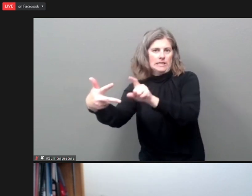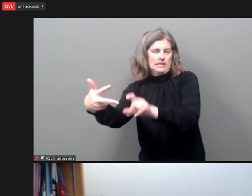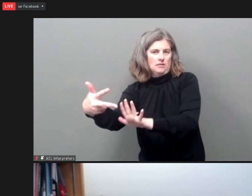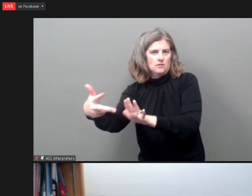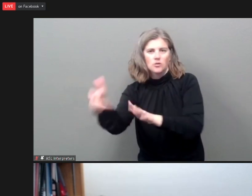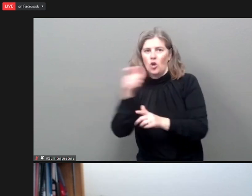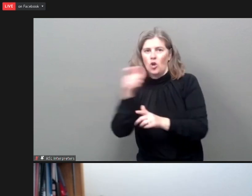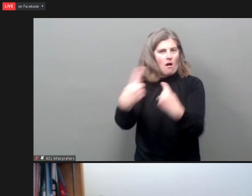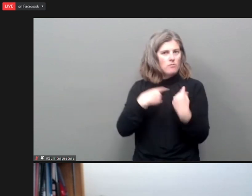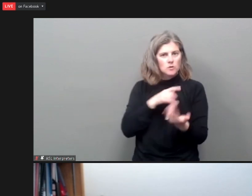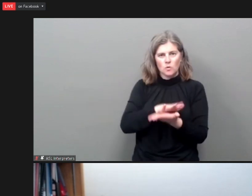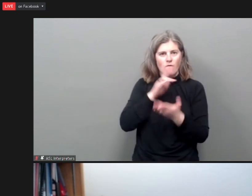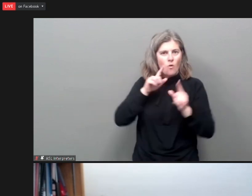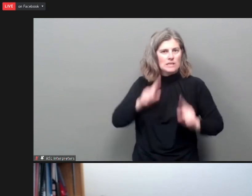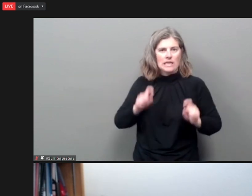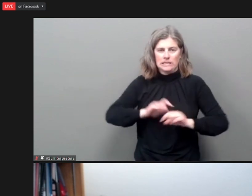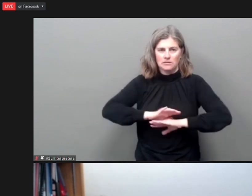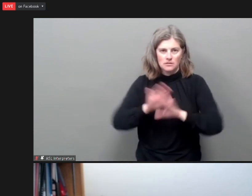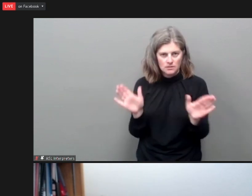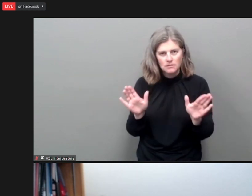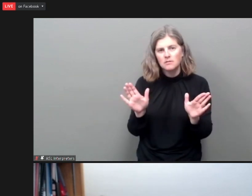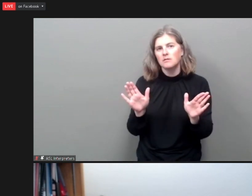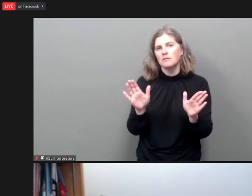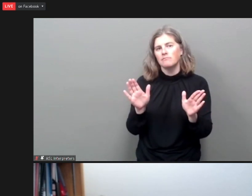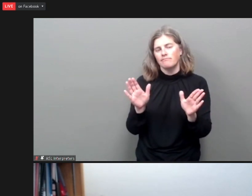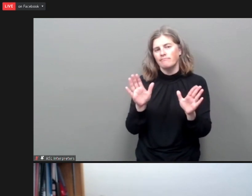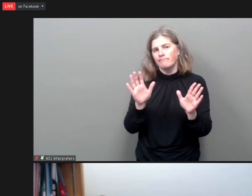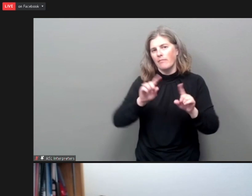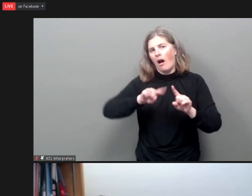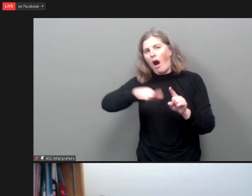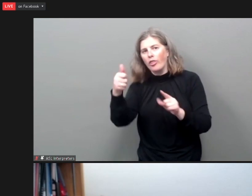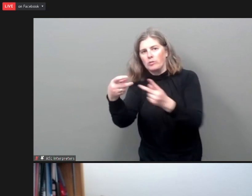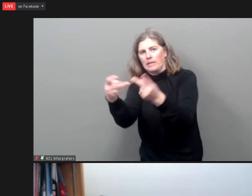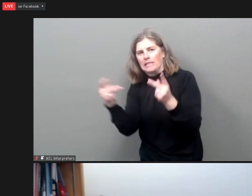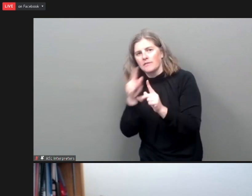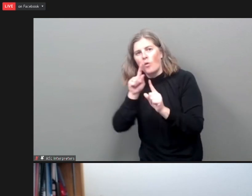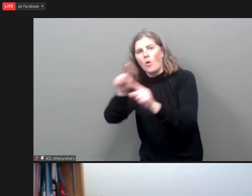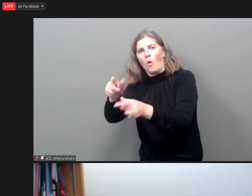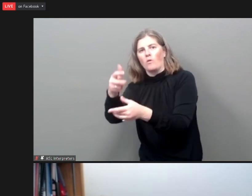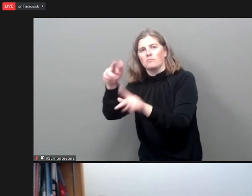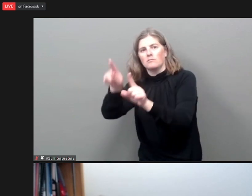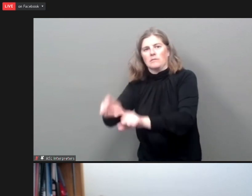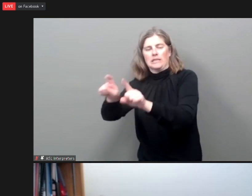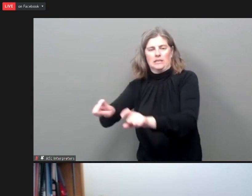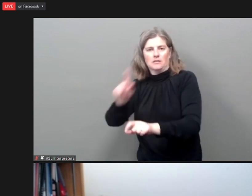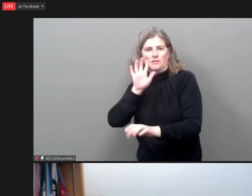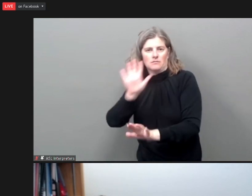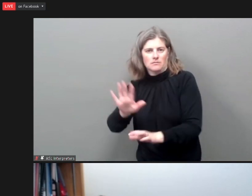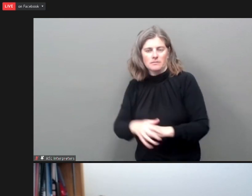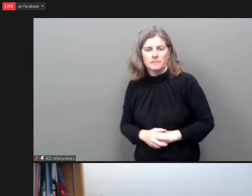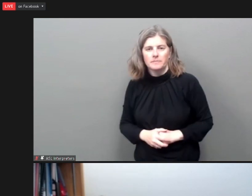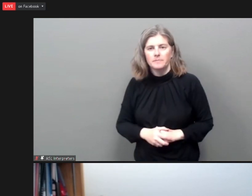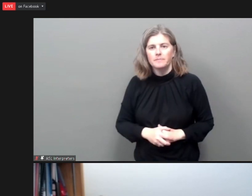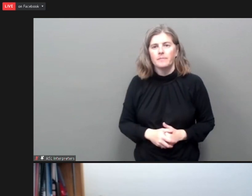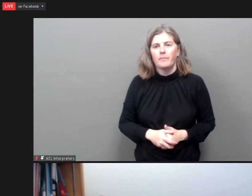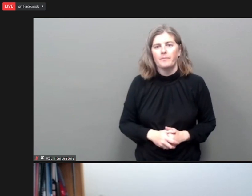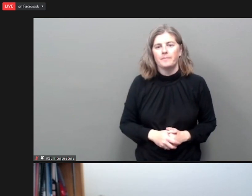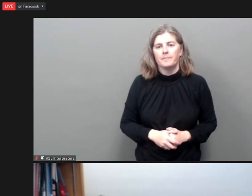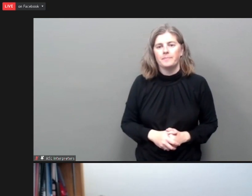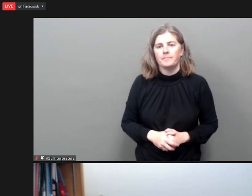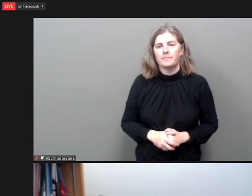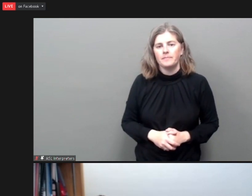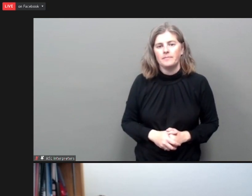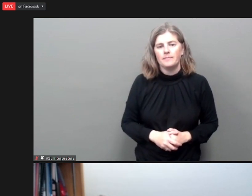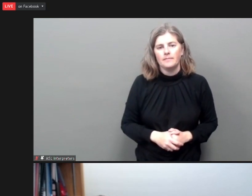come to school, and then get that testing in the way that works best for you that same day, if possible.